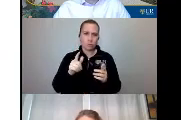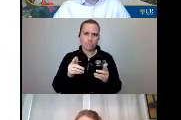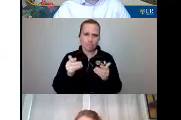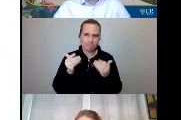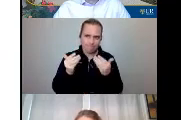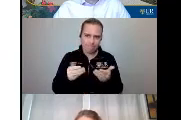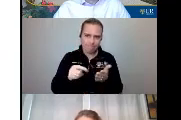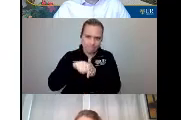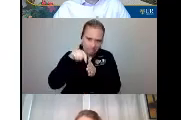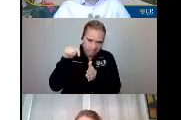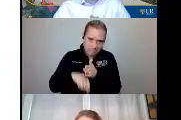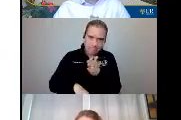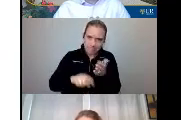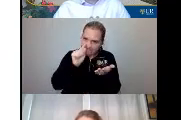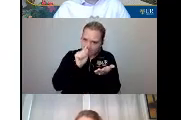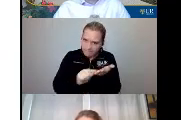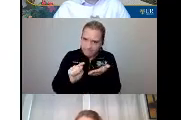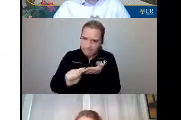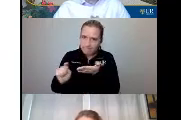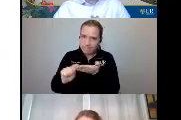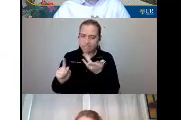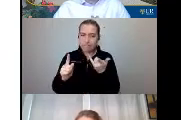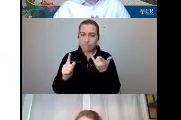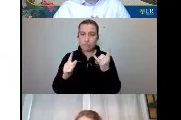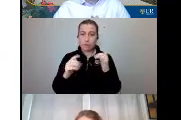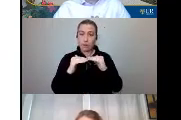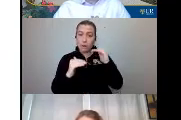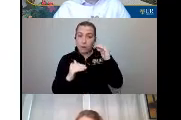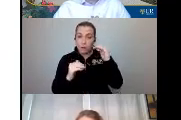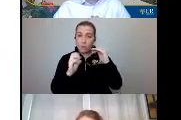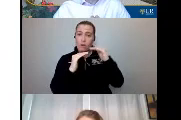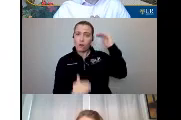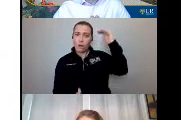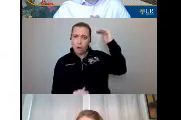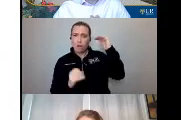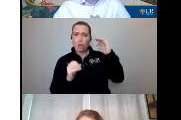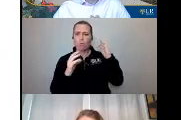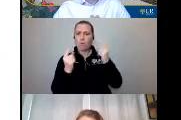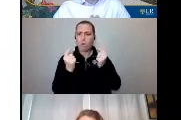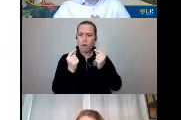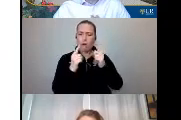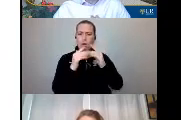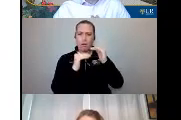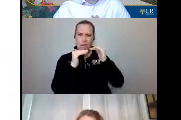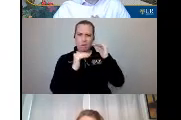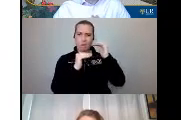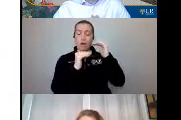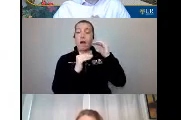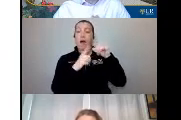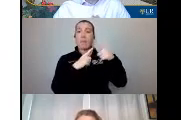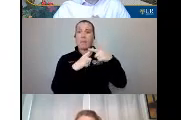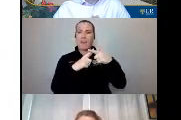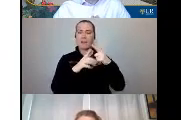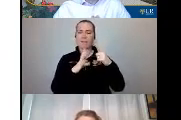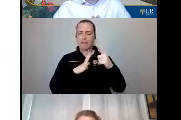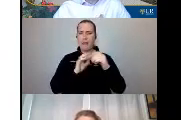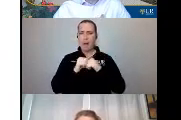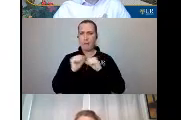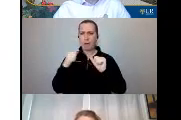important, how big the disparities are in our population, and then to think about ways where we can address